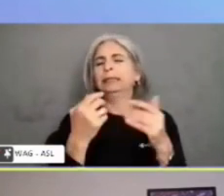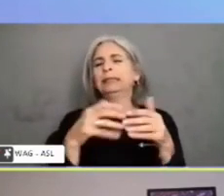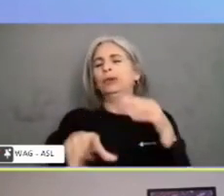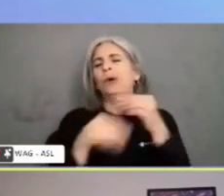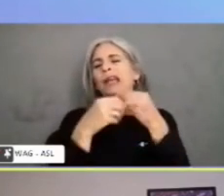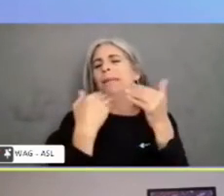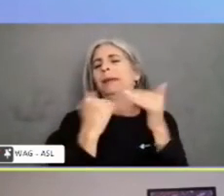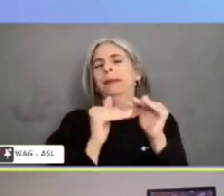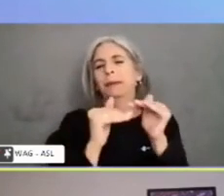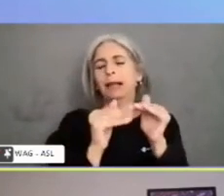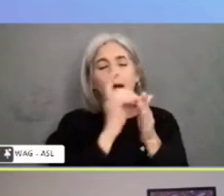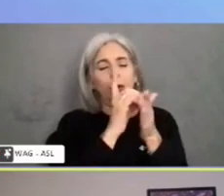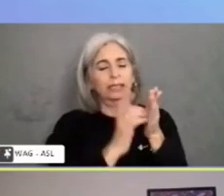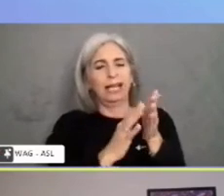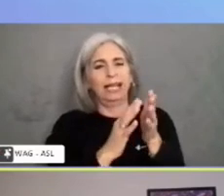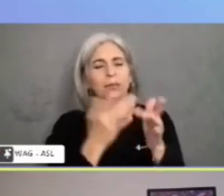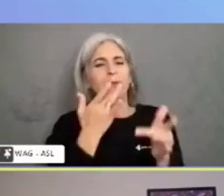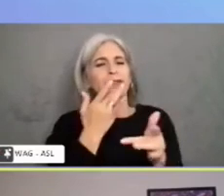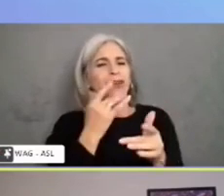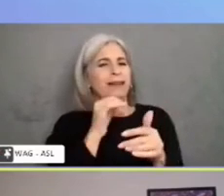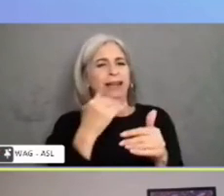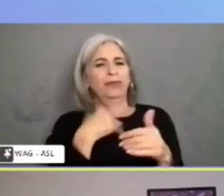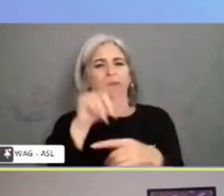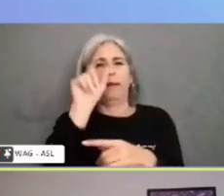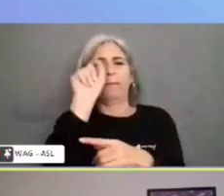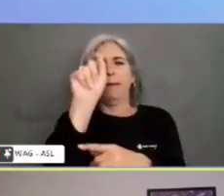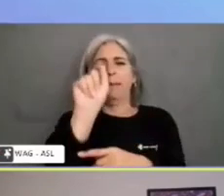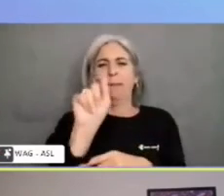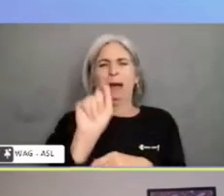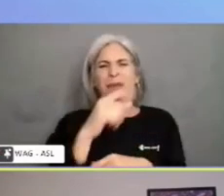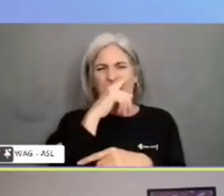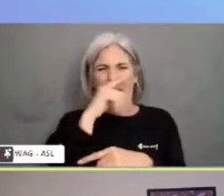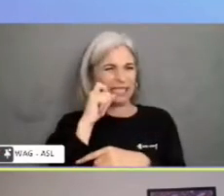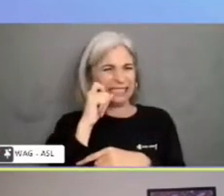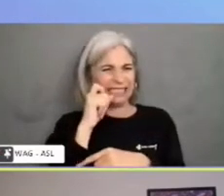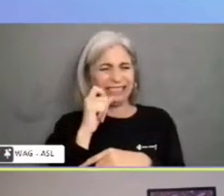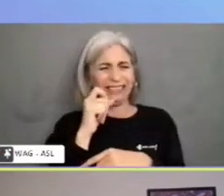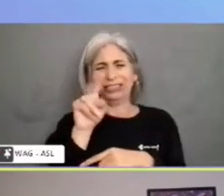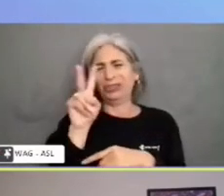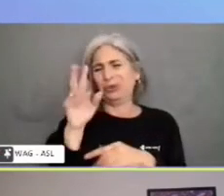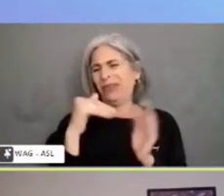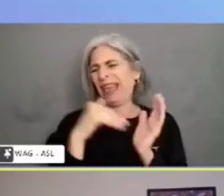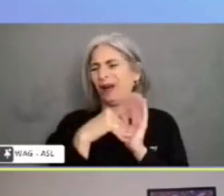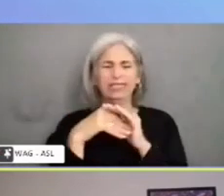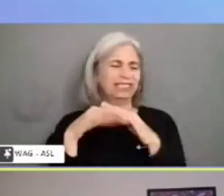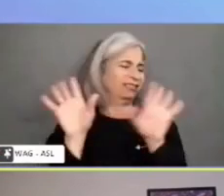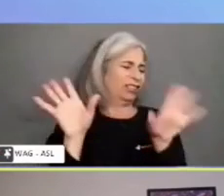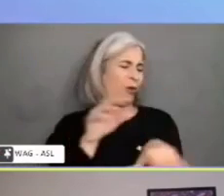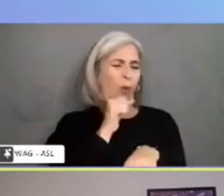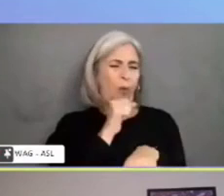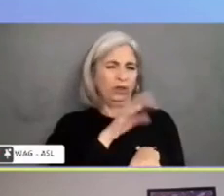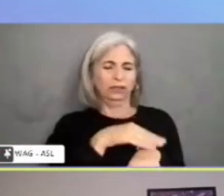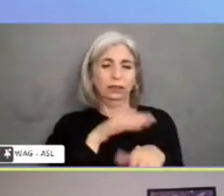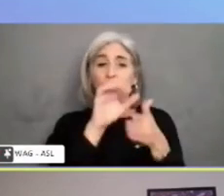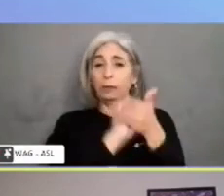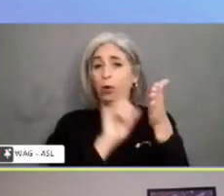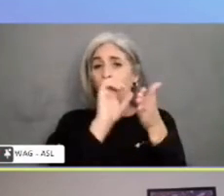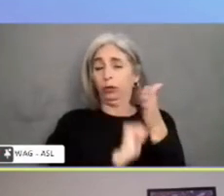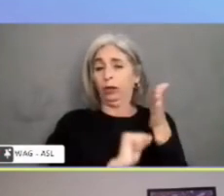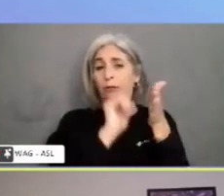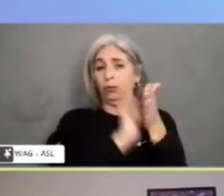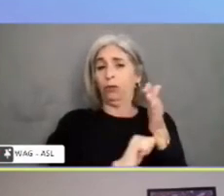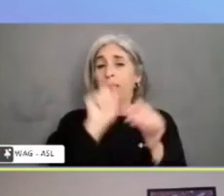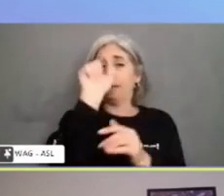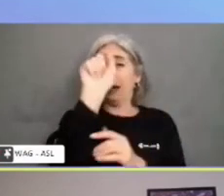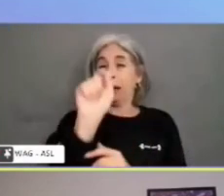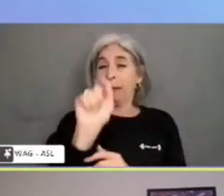Our design would rather we not have those bullets. Those are ugly. They're so 2000s or whatever. We can remove the